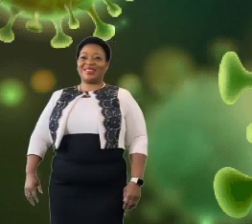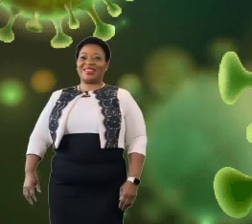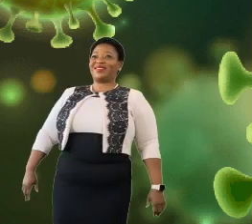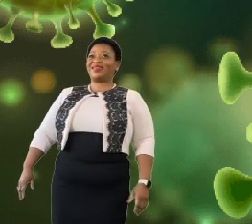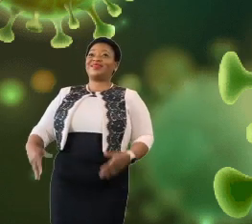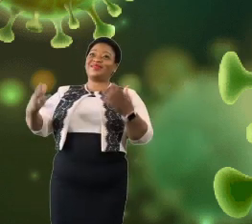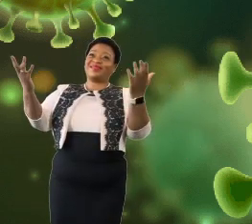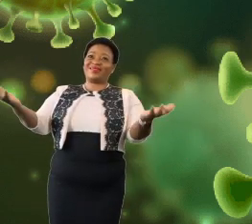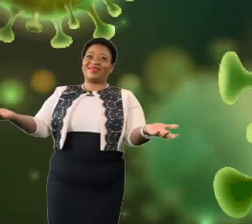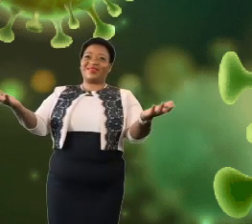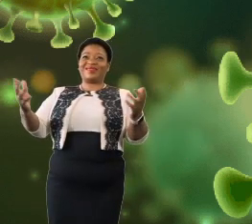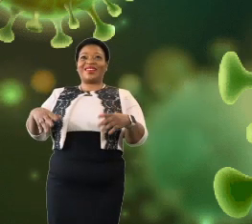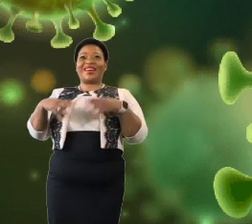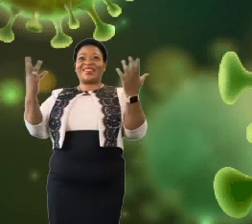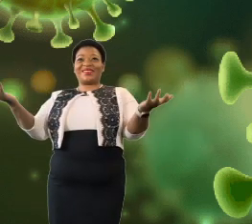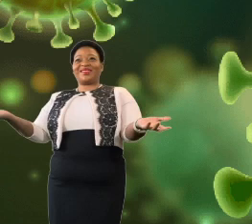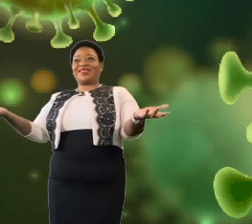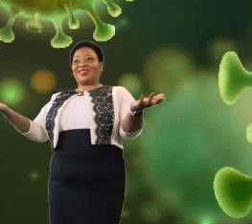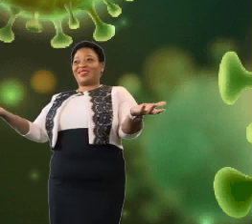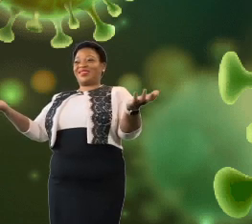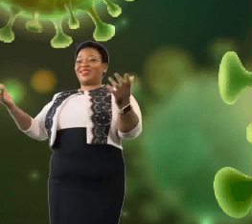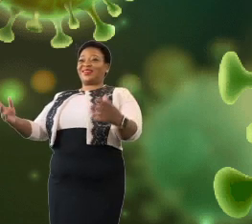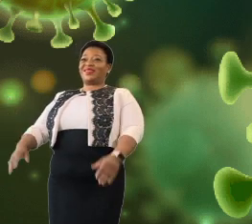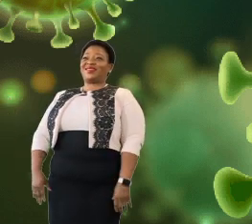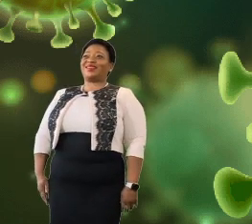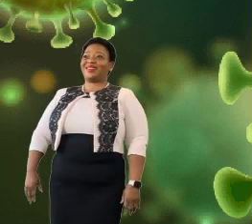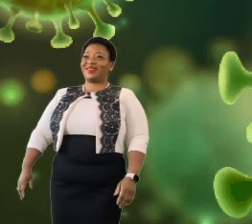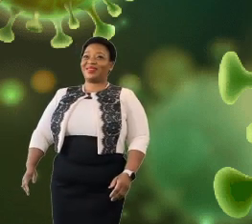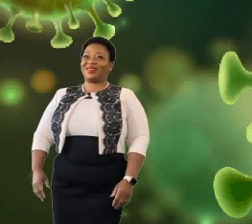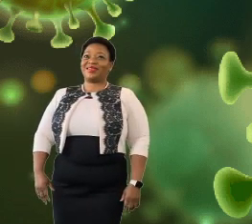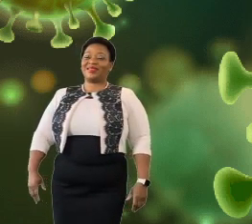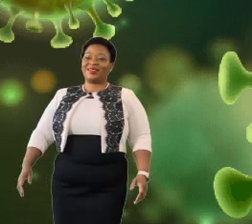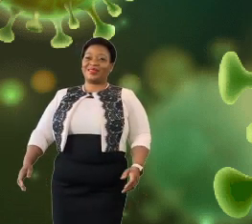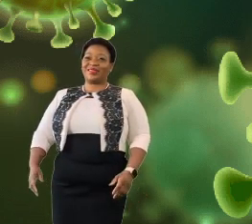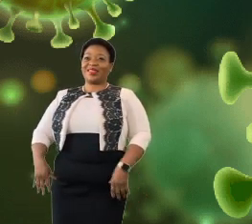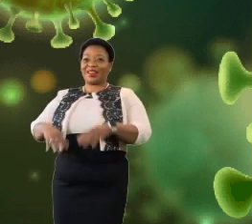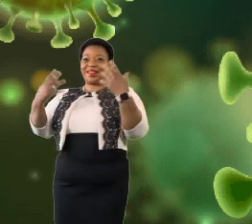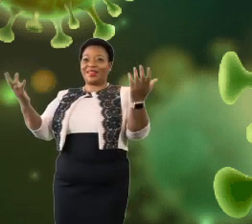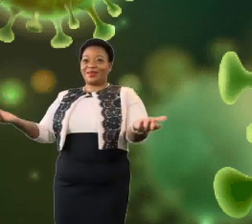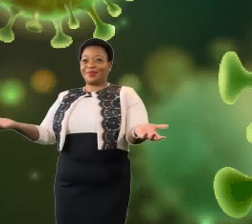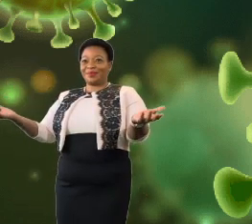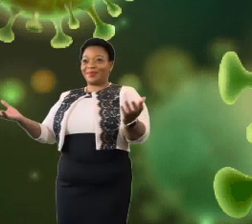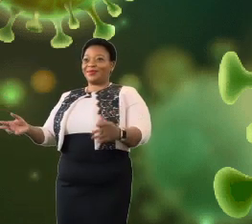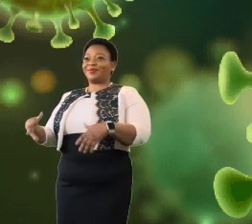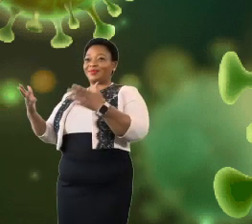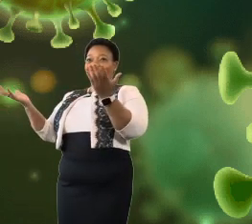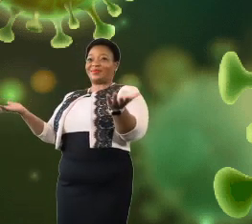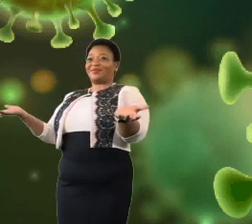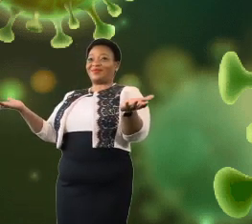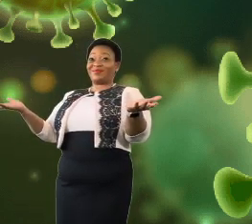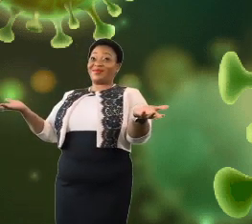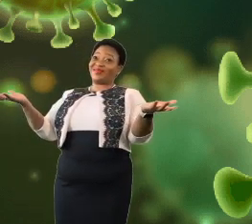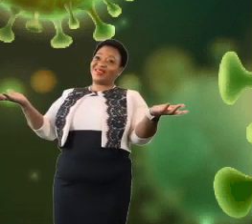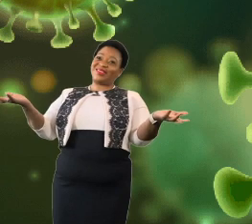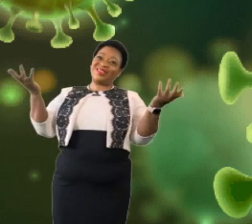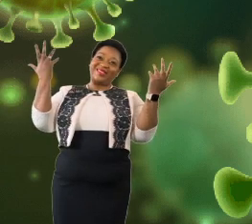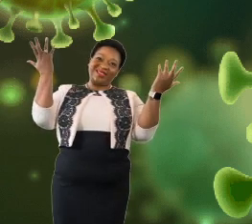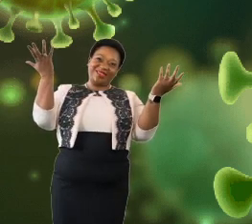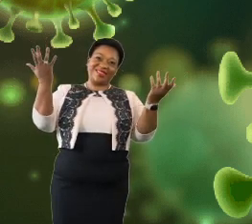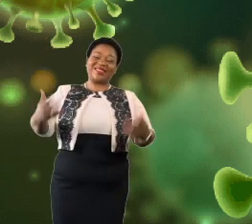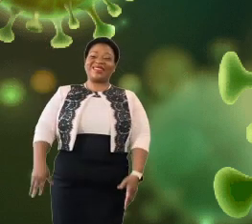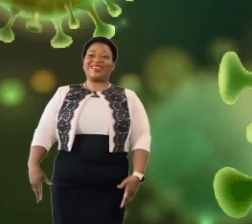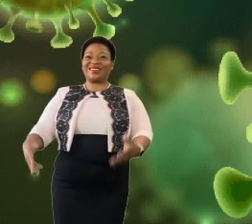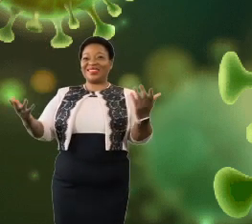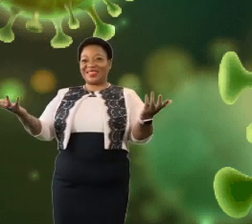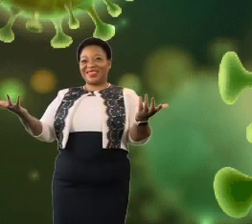got our fair share of the percentage of those top brands residing in our province, and we need to be ready to